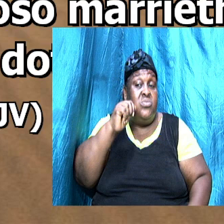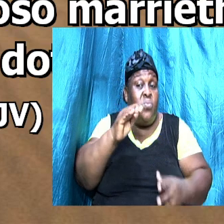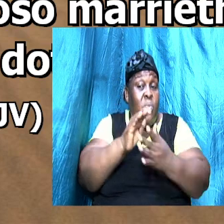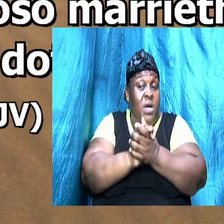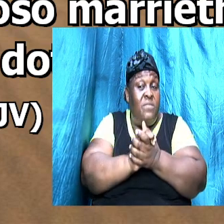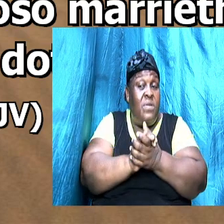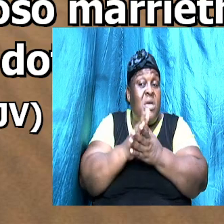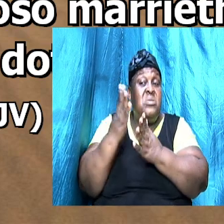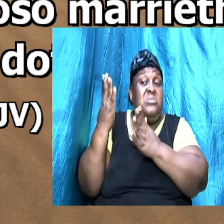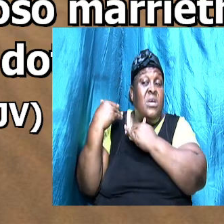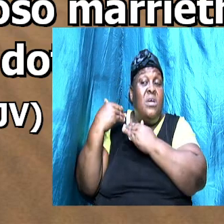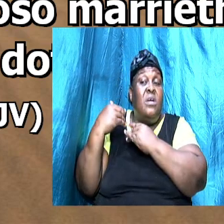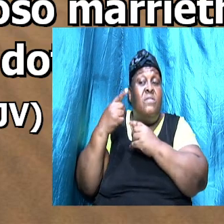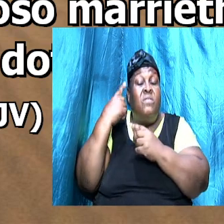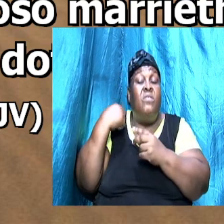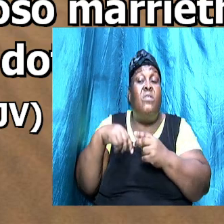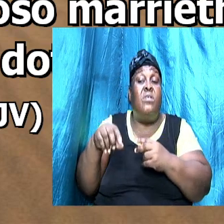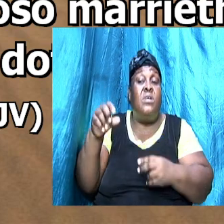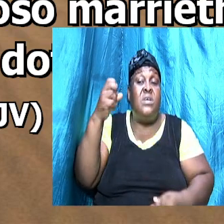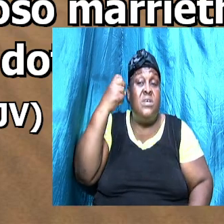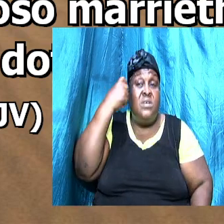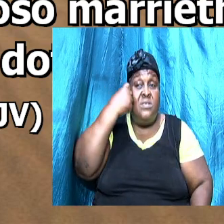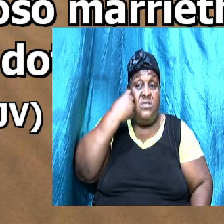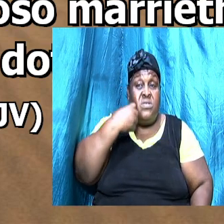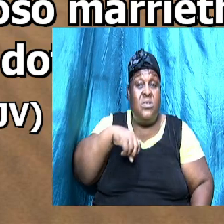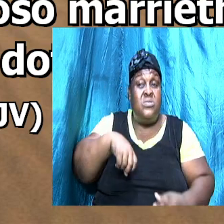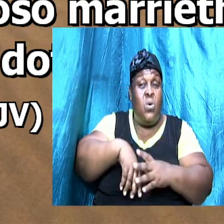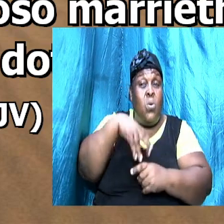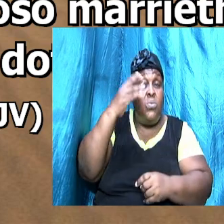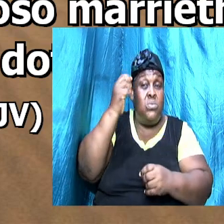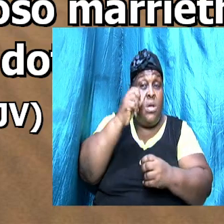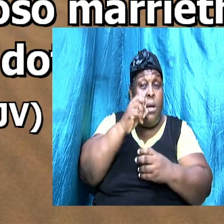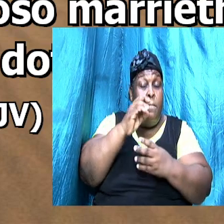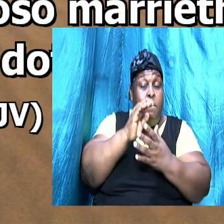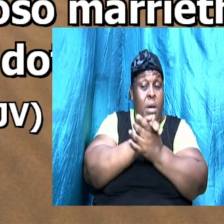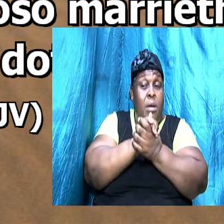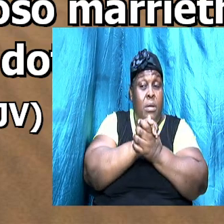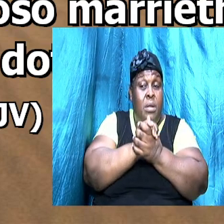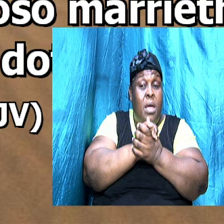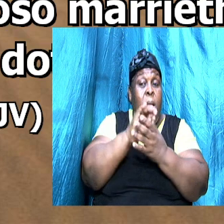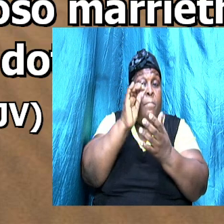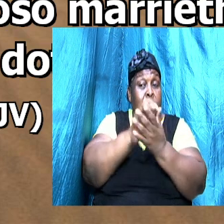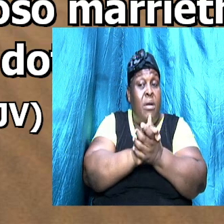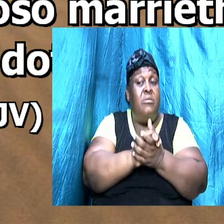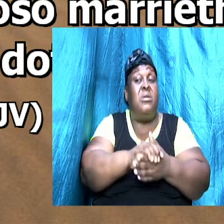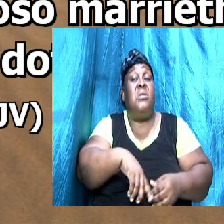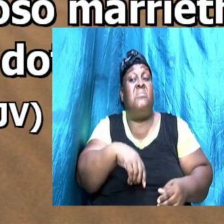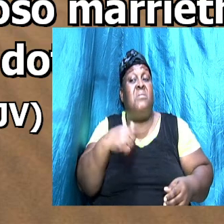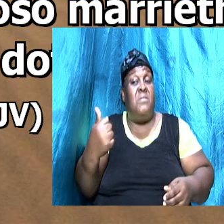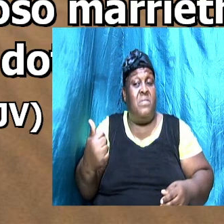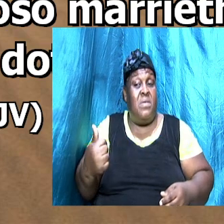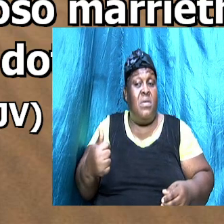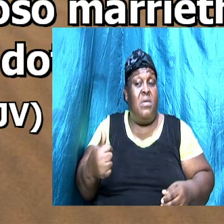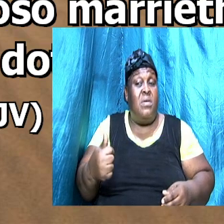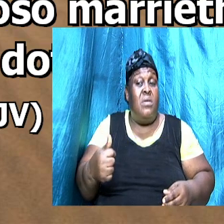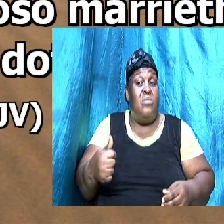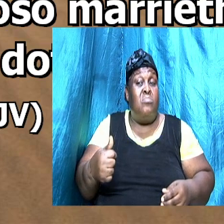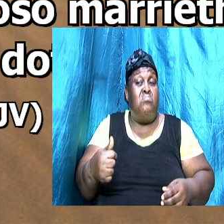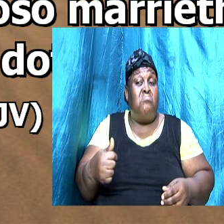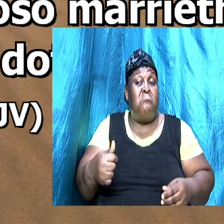except it be for fornication, and shall marry another,